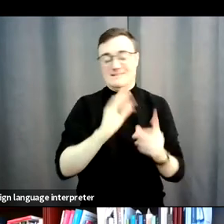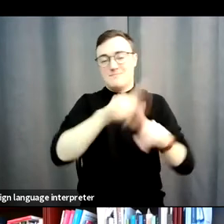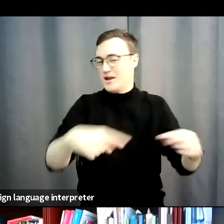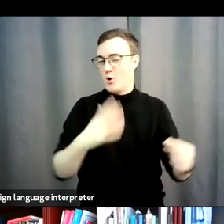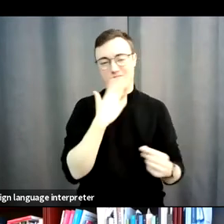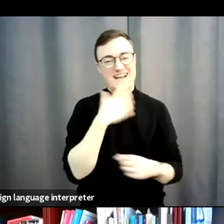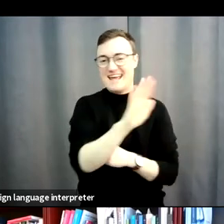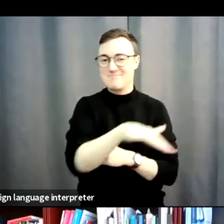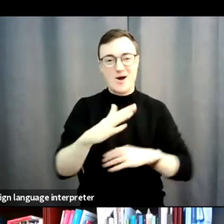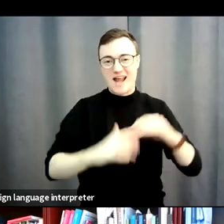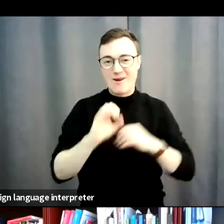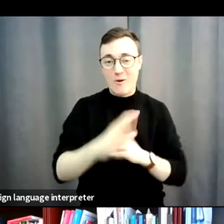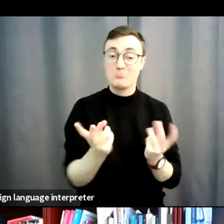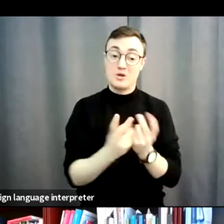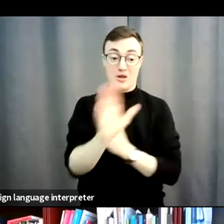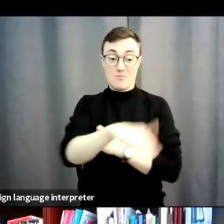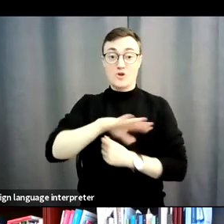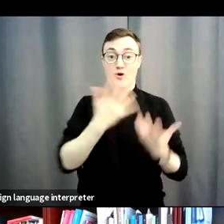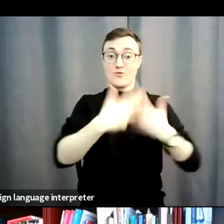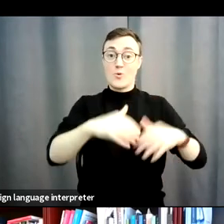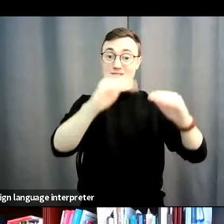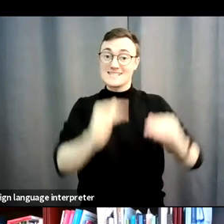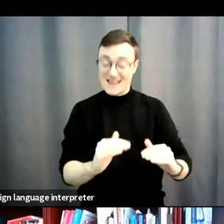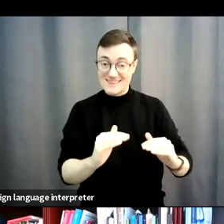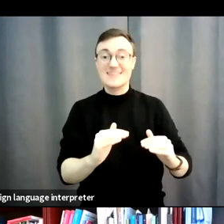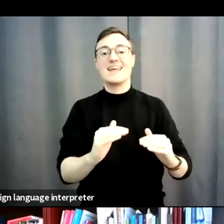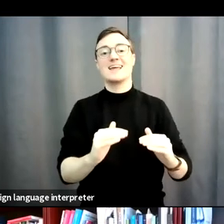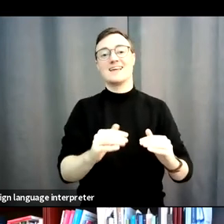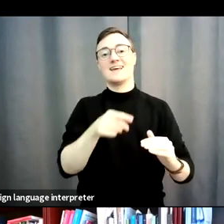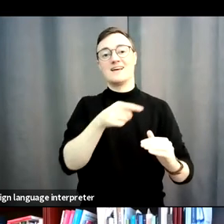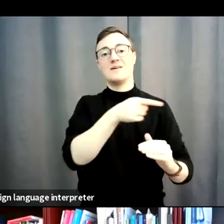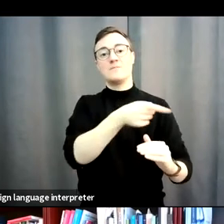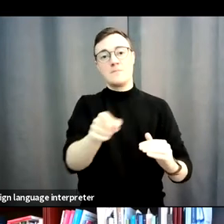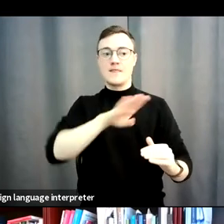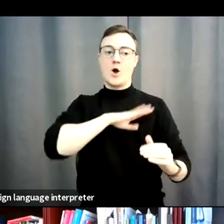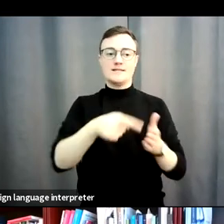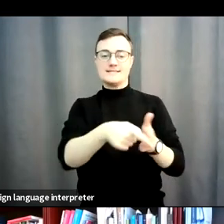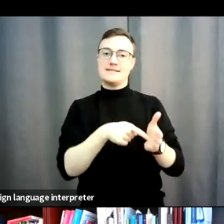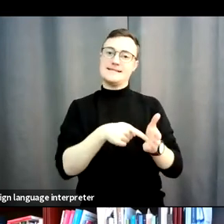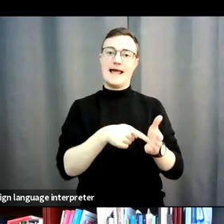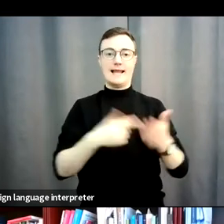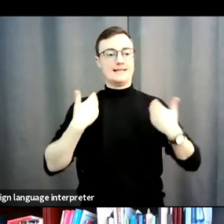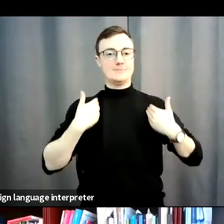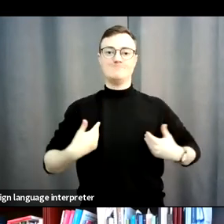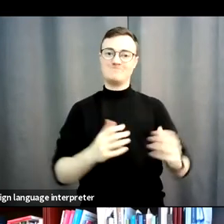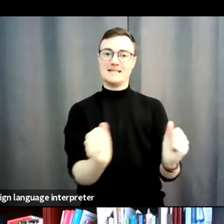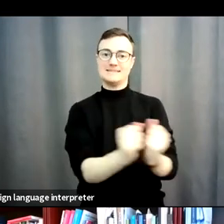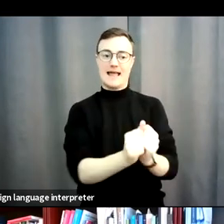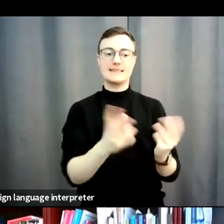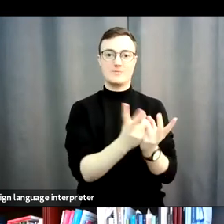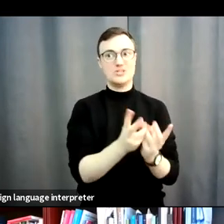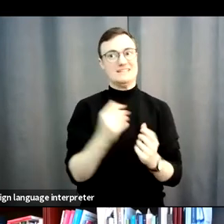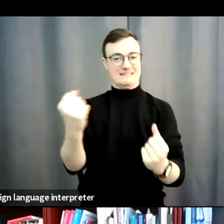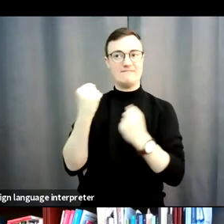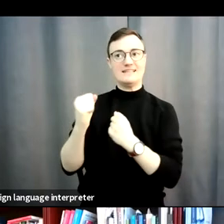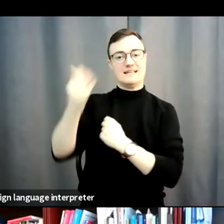could say the children with a disability has some personal characteristics that makes it important to train adults maybe